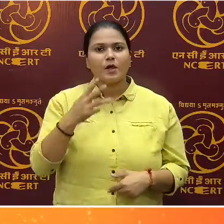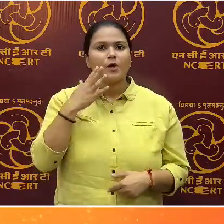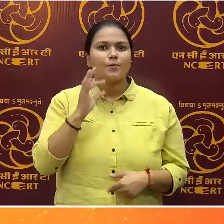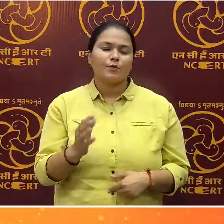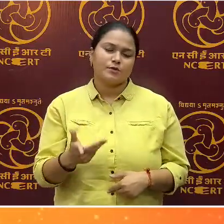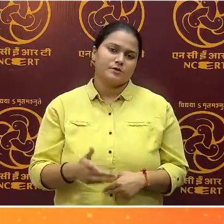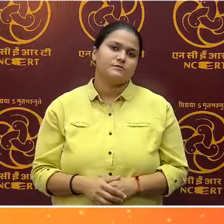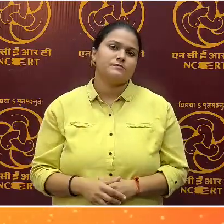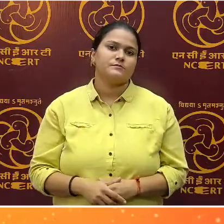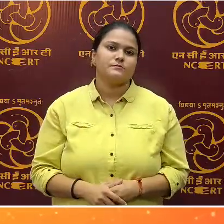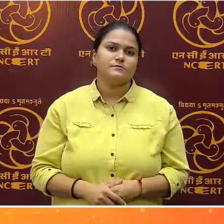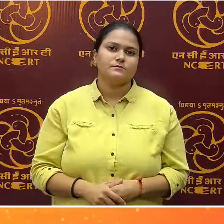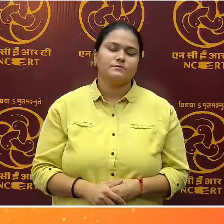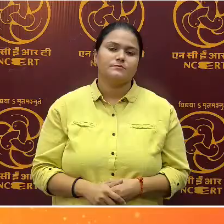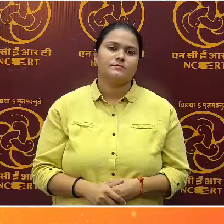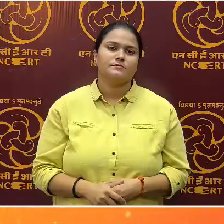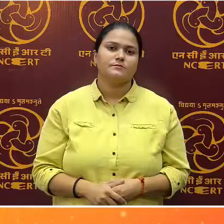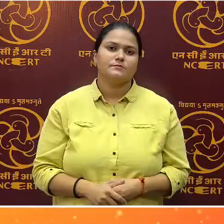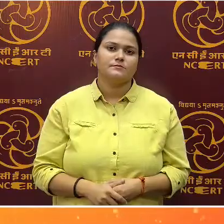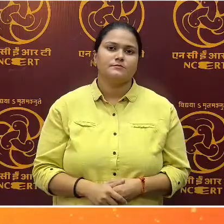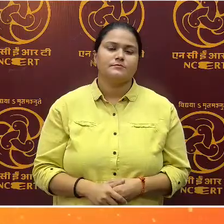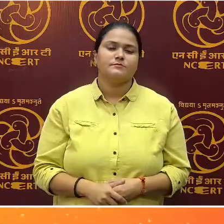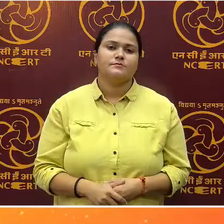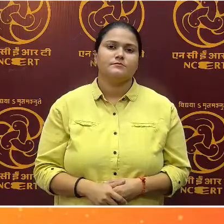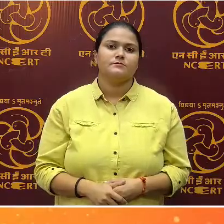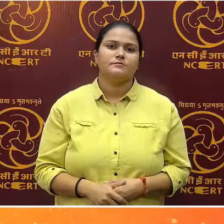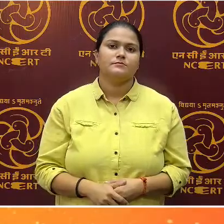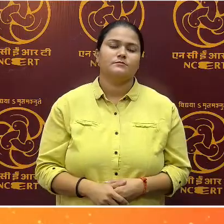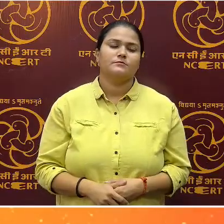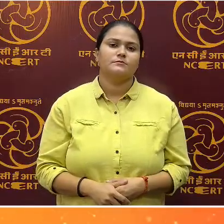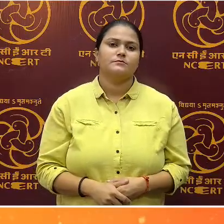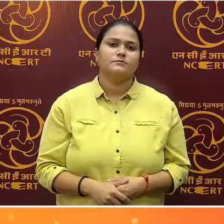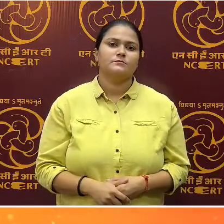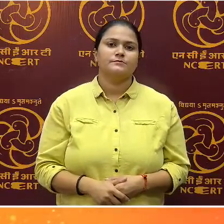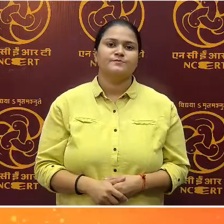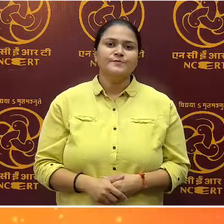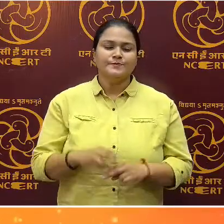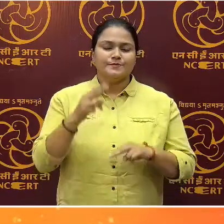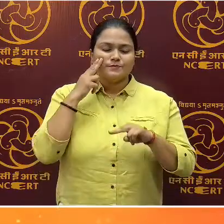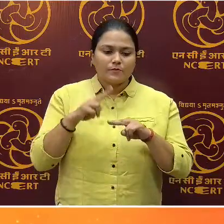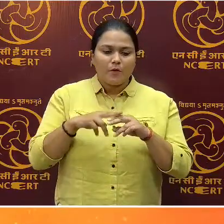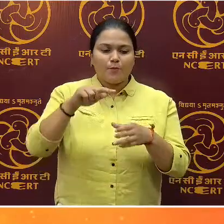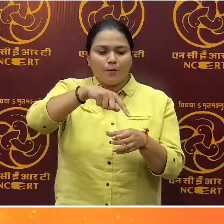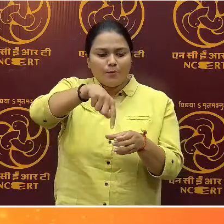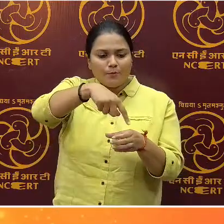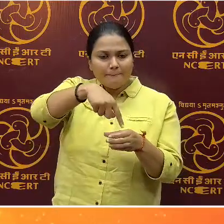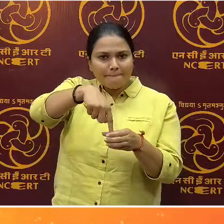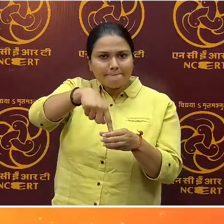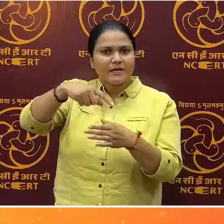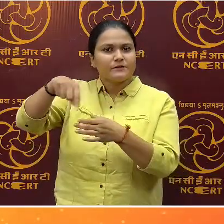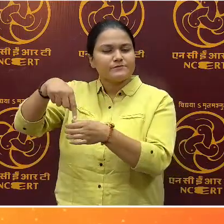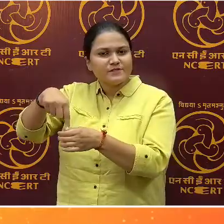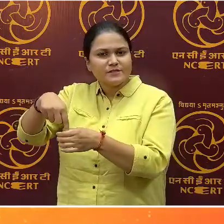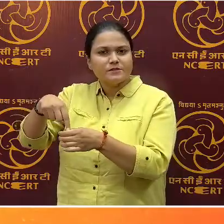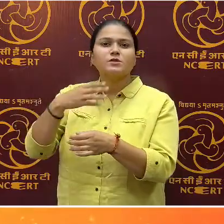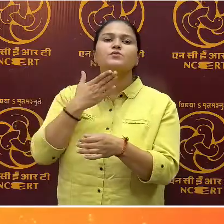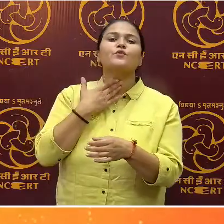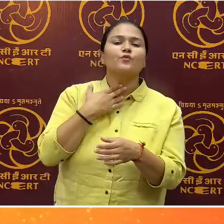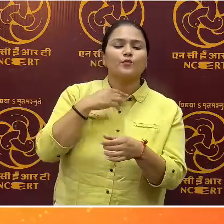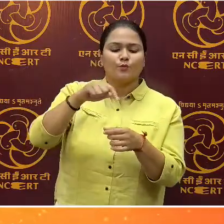solubility does depend on what? Temperature. Okay. Right. We did Right. talk of dissolving, say, salt in water, sugar in water. But have you